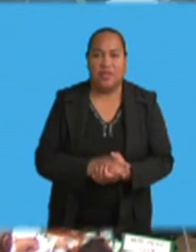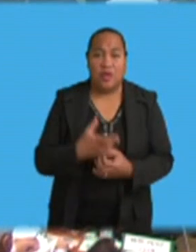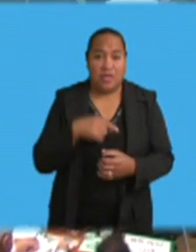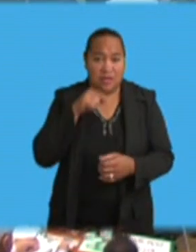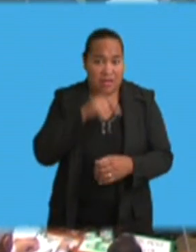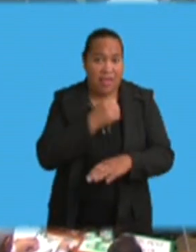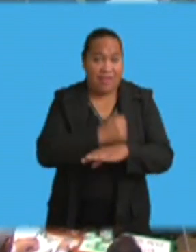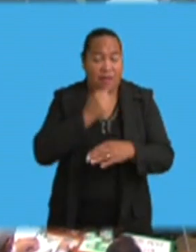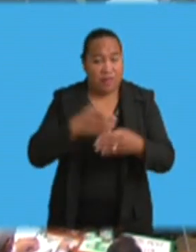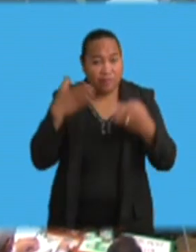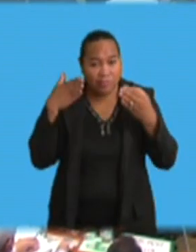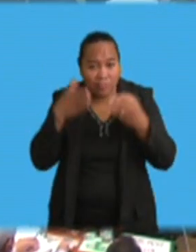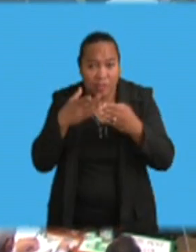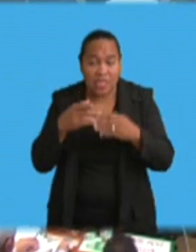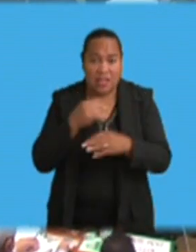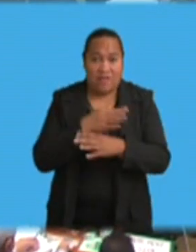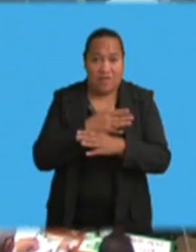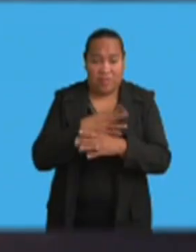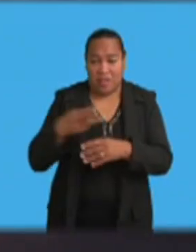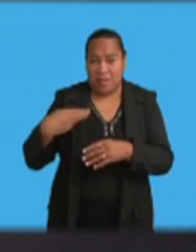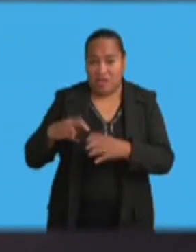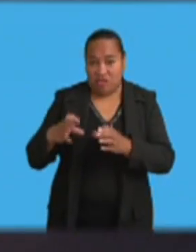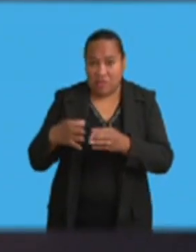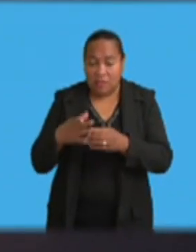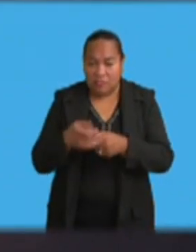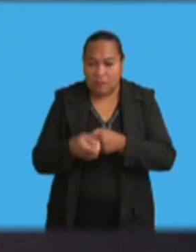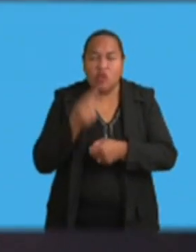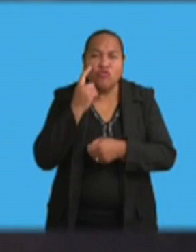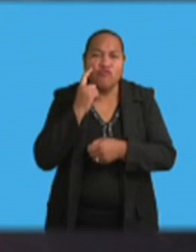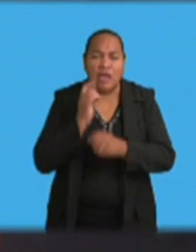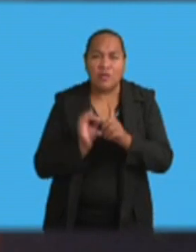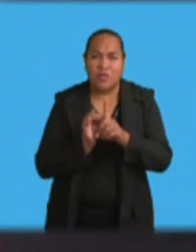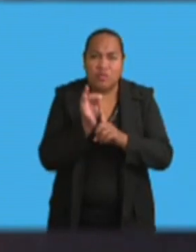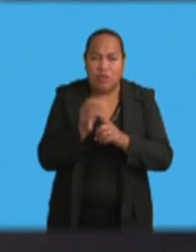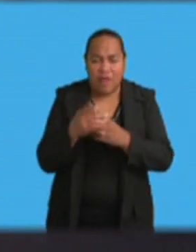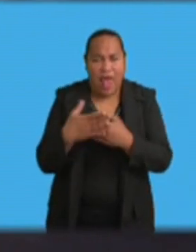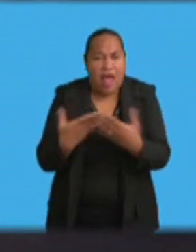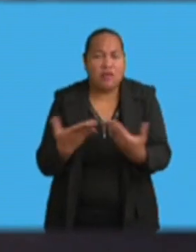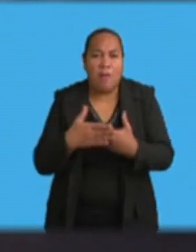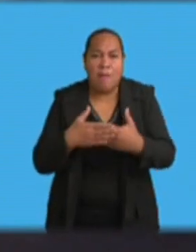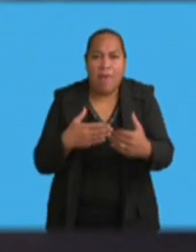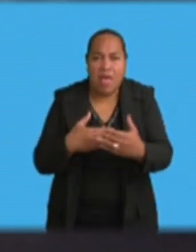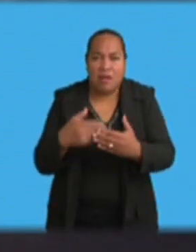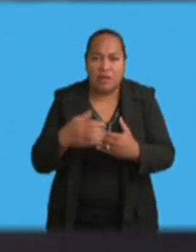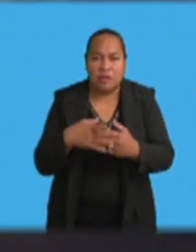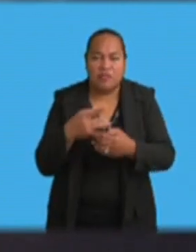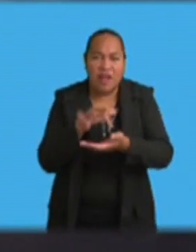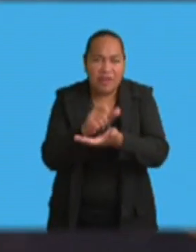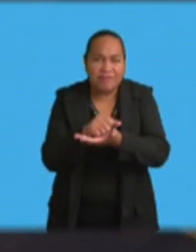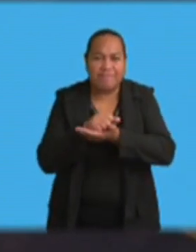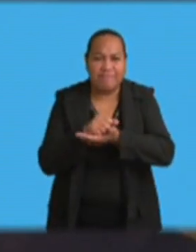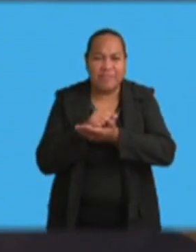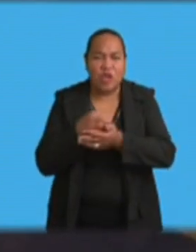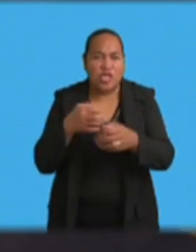government and the Ministry of Fisheries, while we improve and implement the management and conservation strategies for